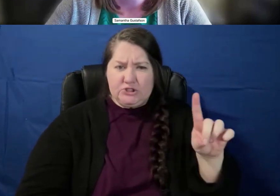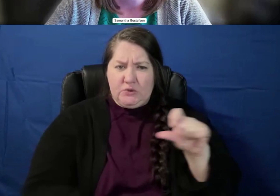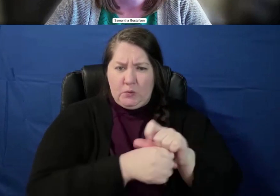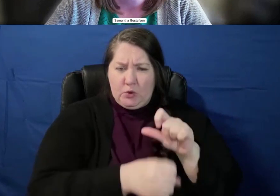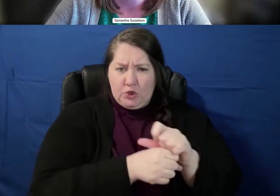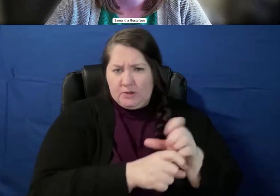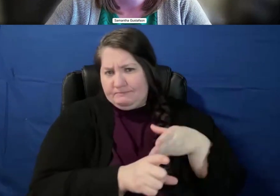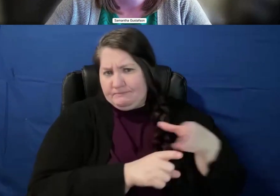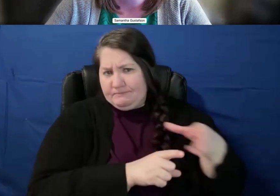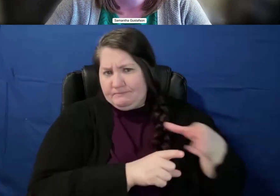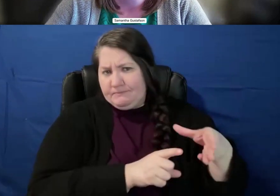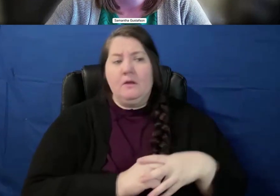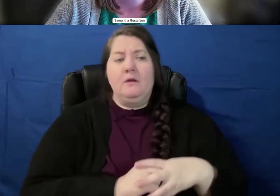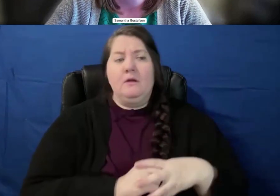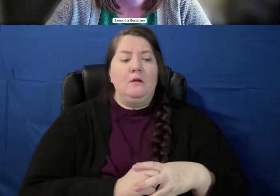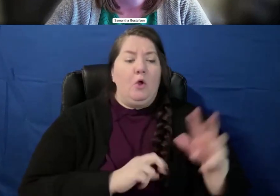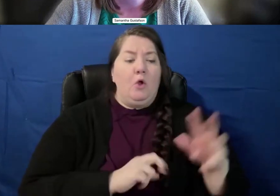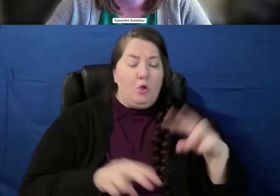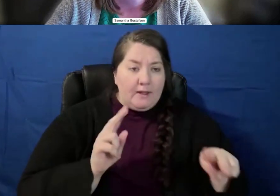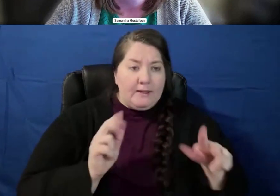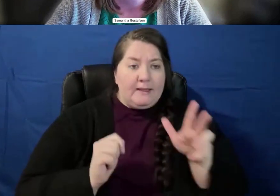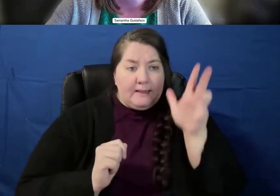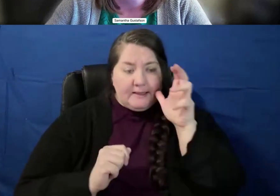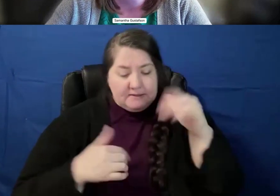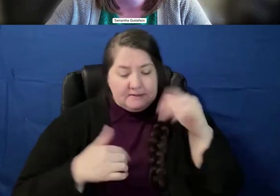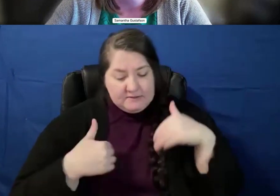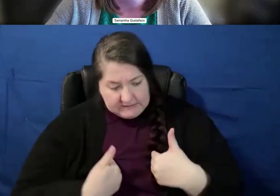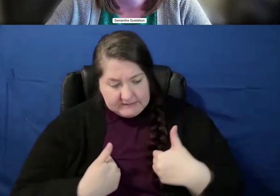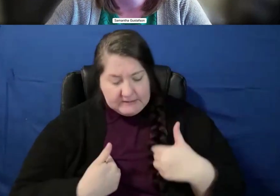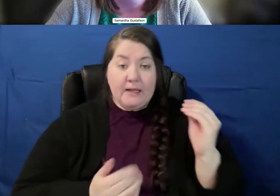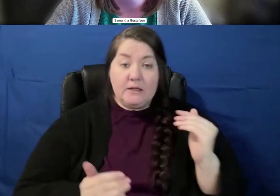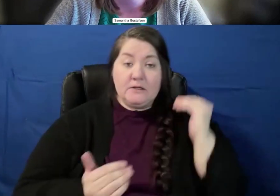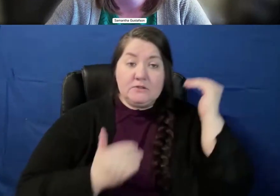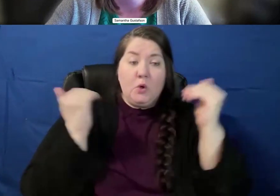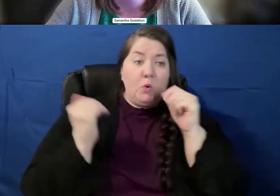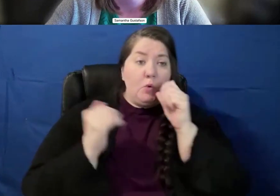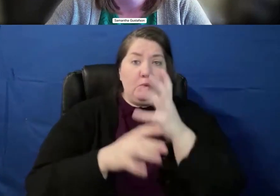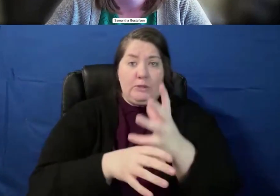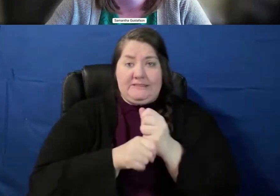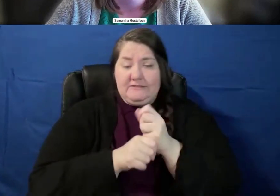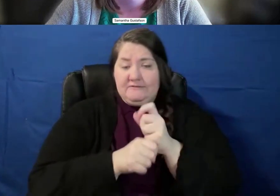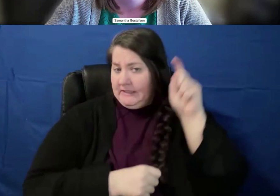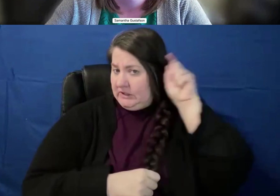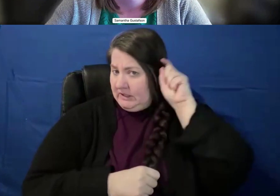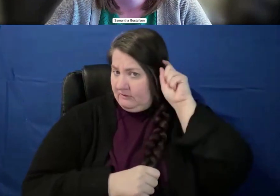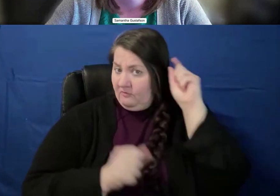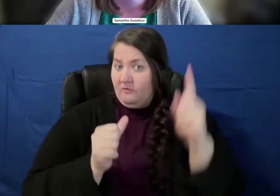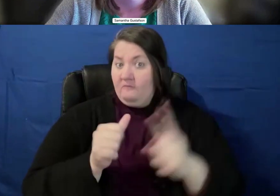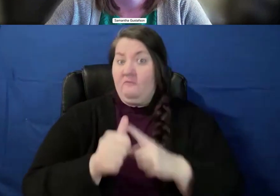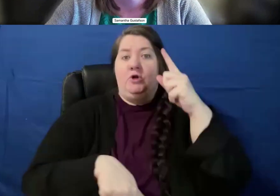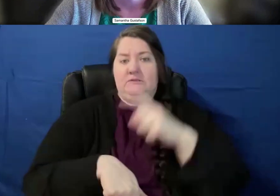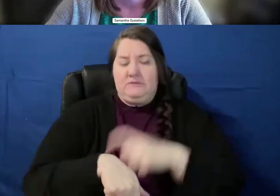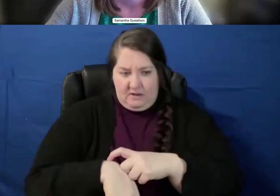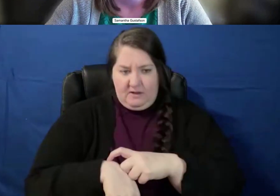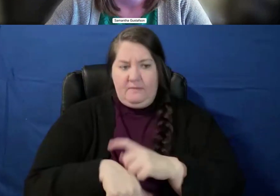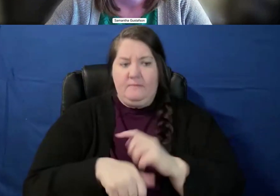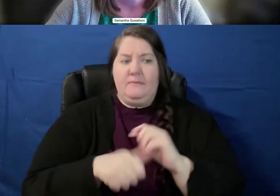at listening fatigue in adults who are receiving hearing aids for the first time and how that